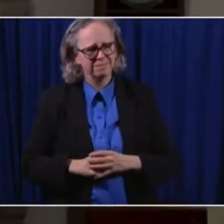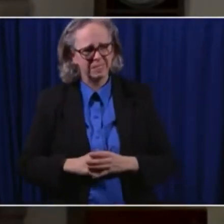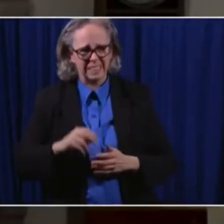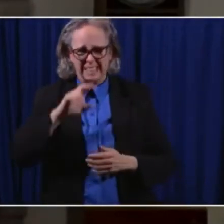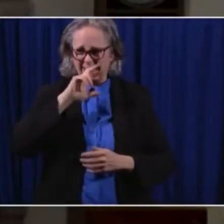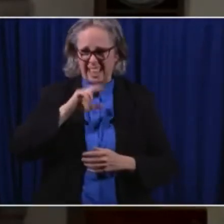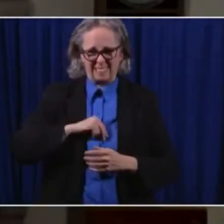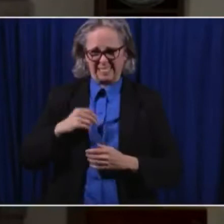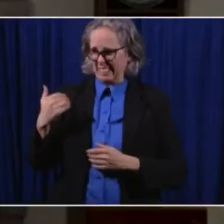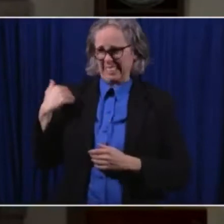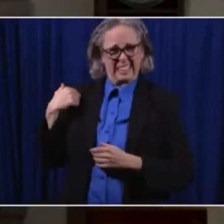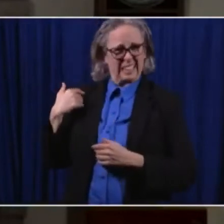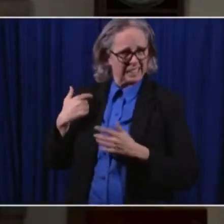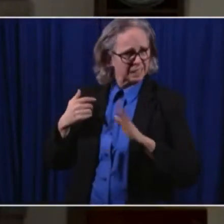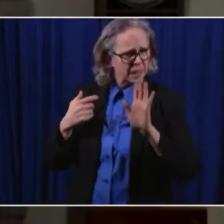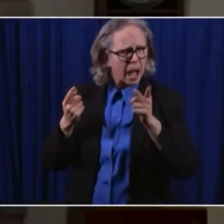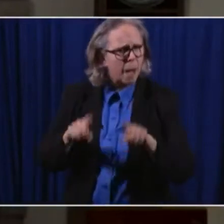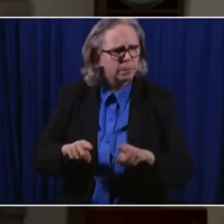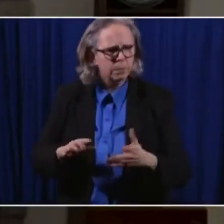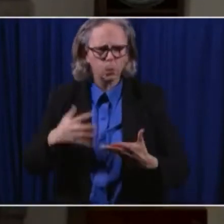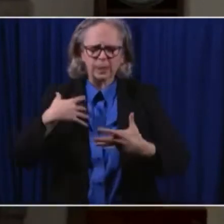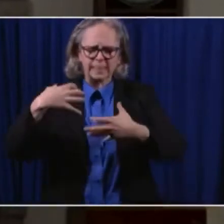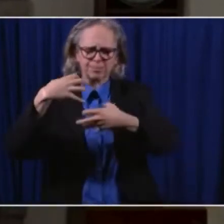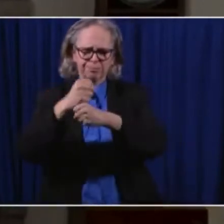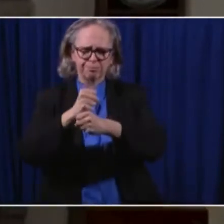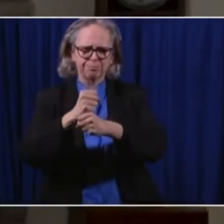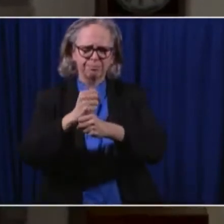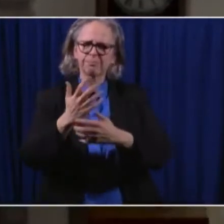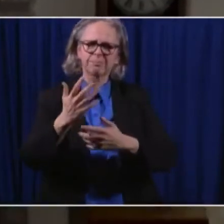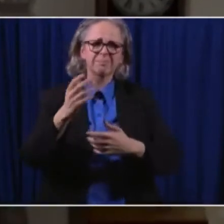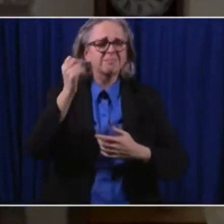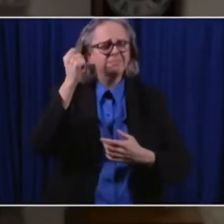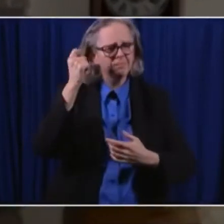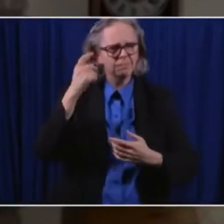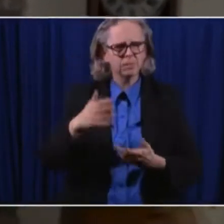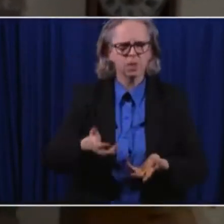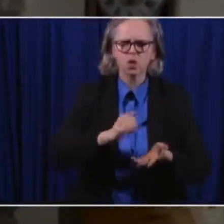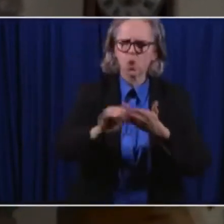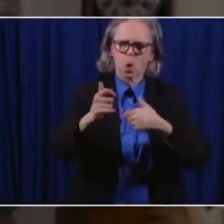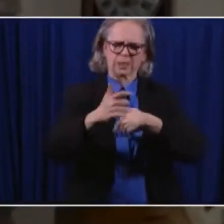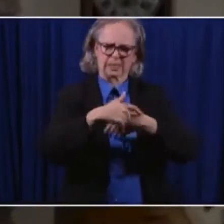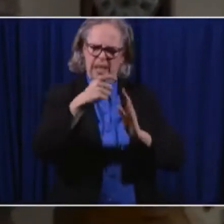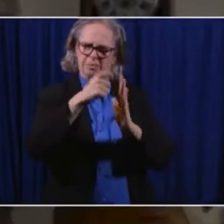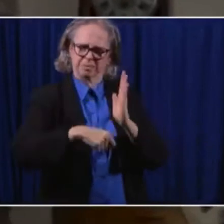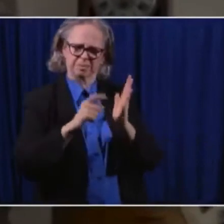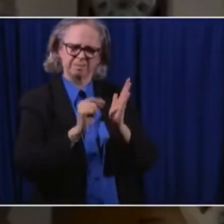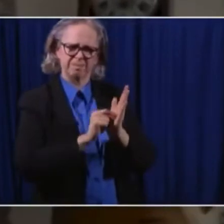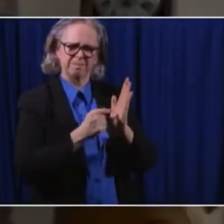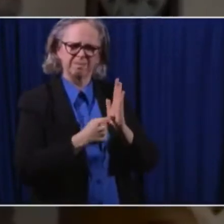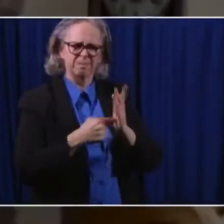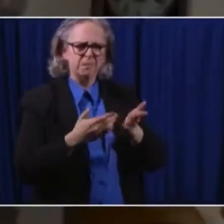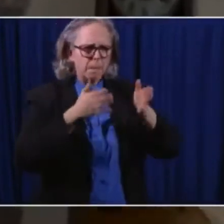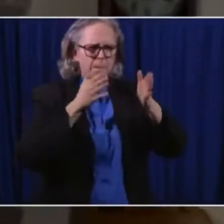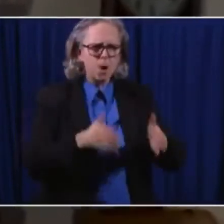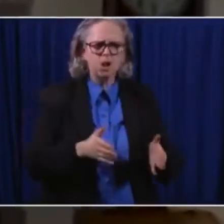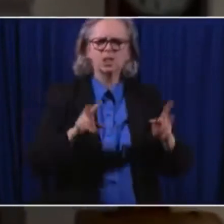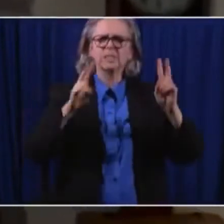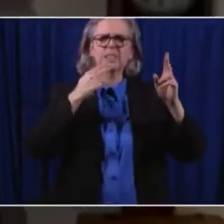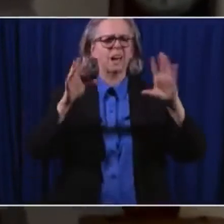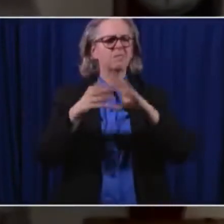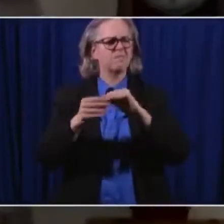an epidemiologist quote by the New York Times, said it well. The fact is, people took precautions, and those have